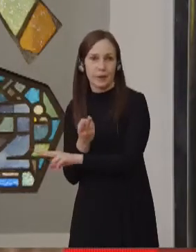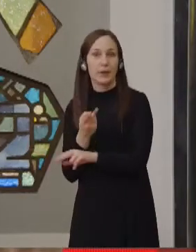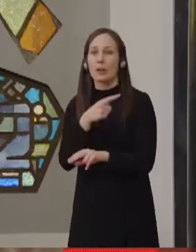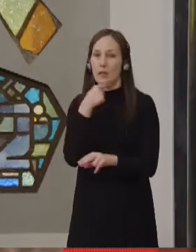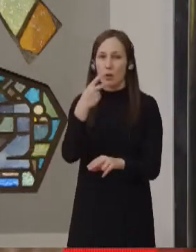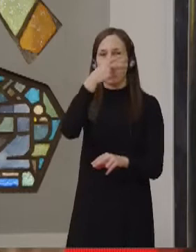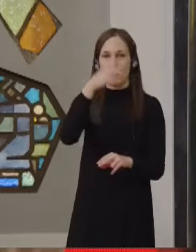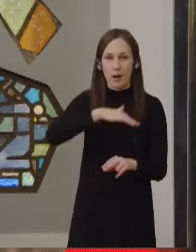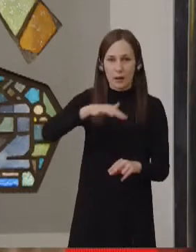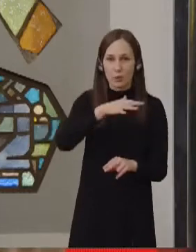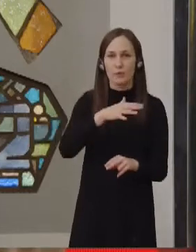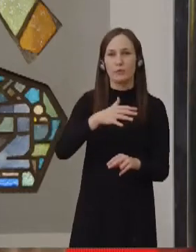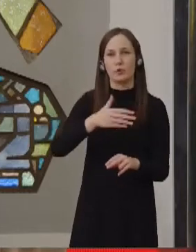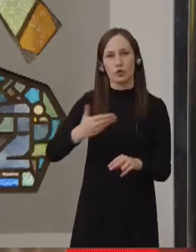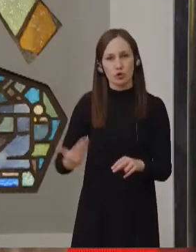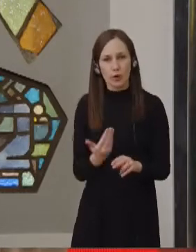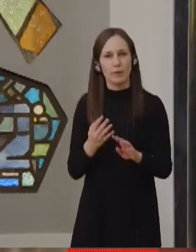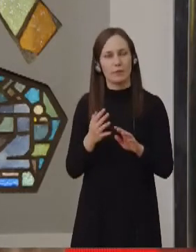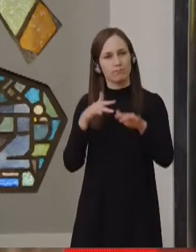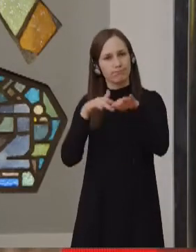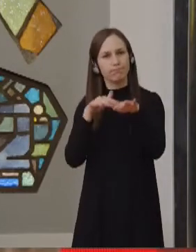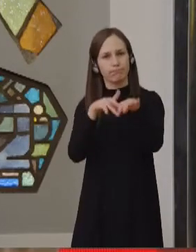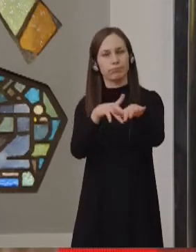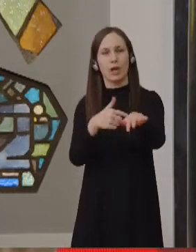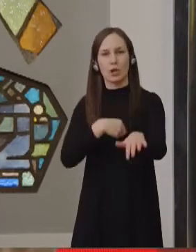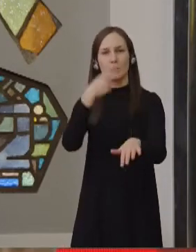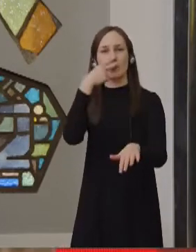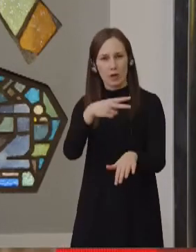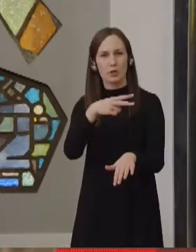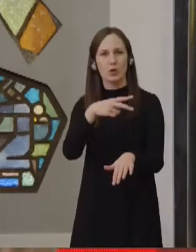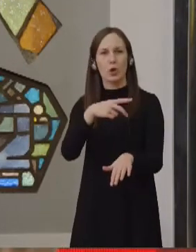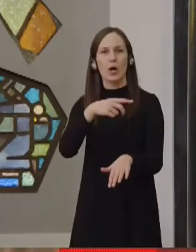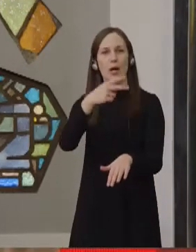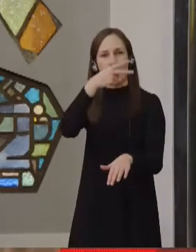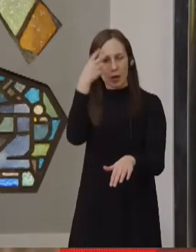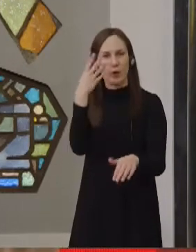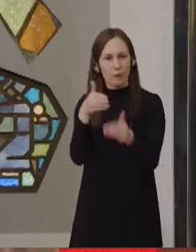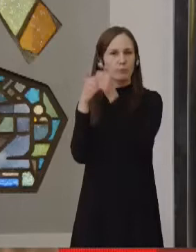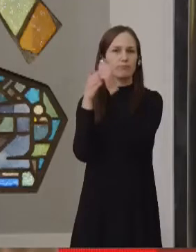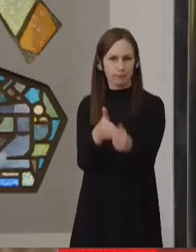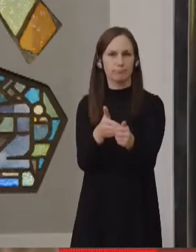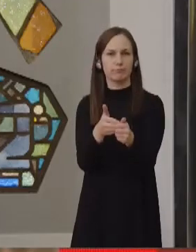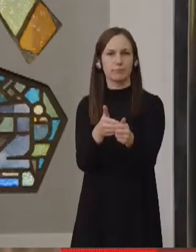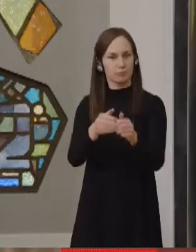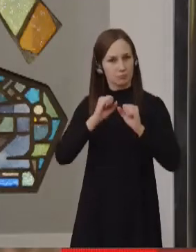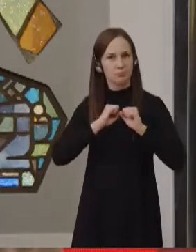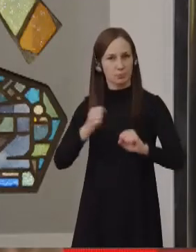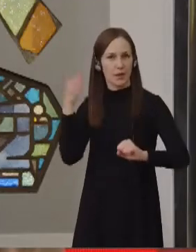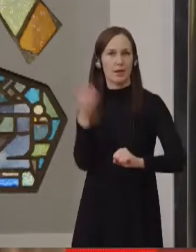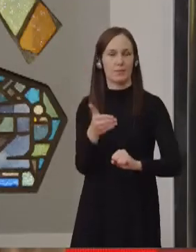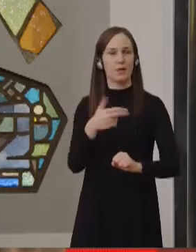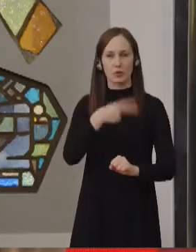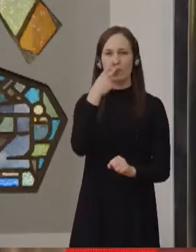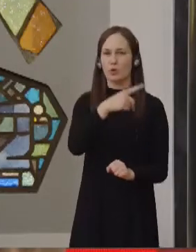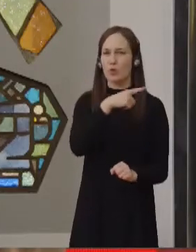I have seen tremendous acts of leadership and courage, including by many of activists and the